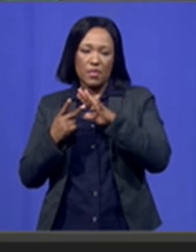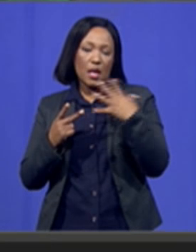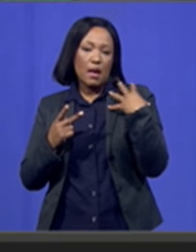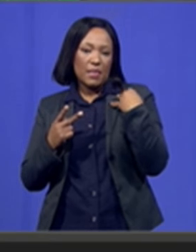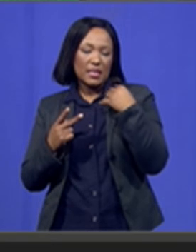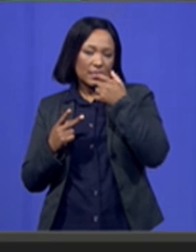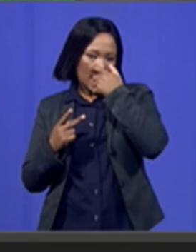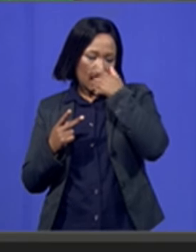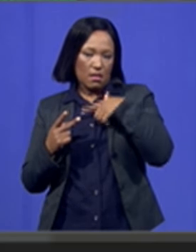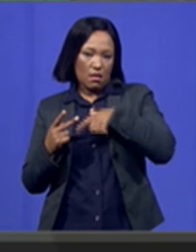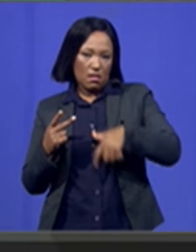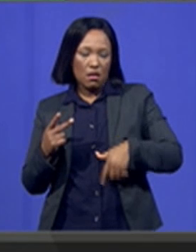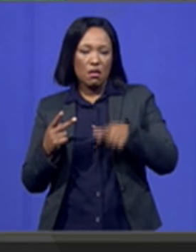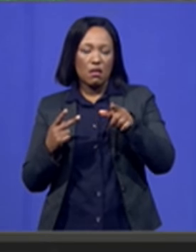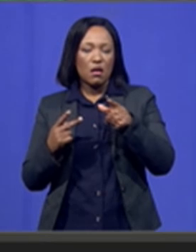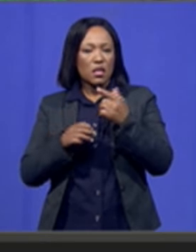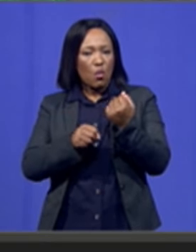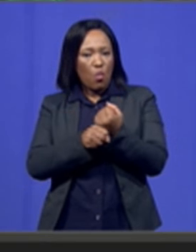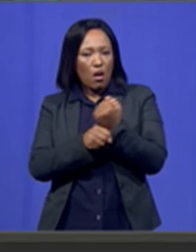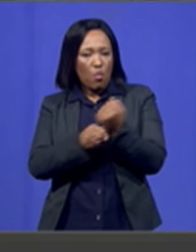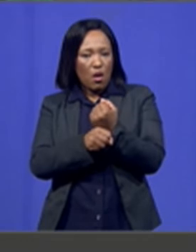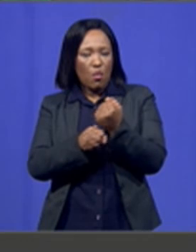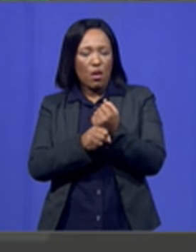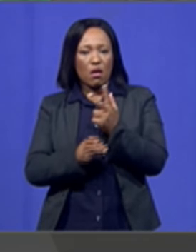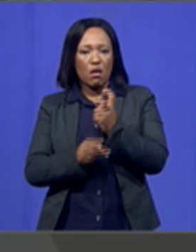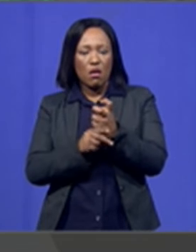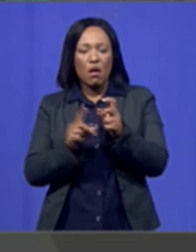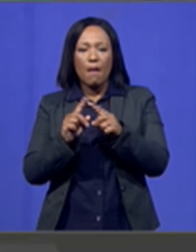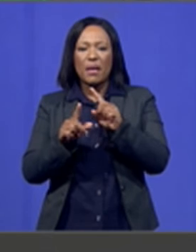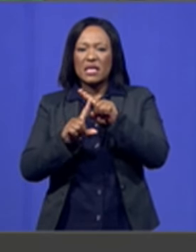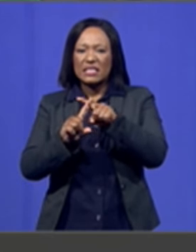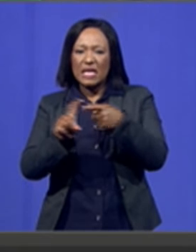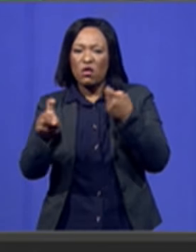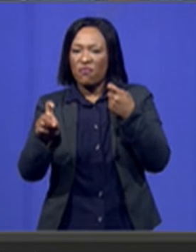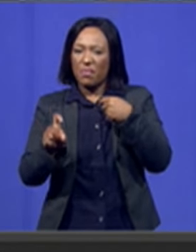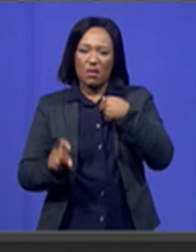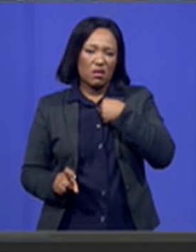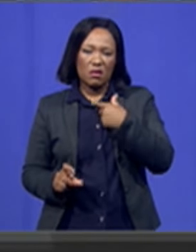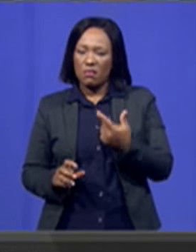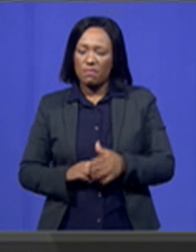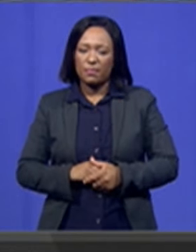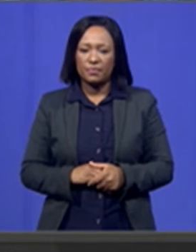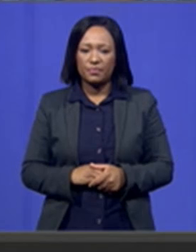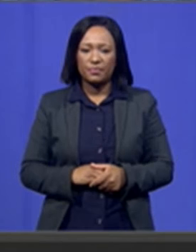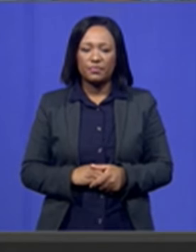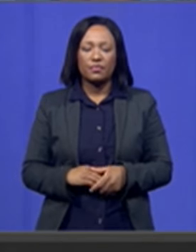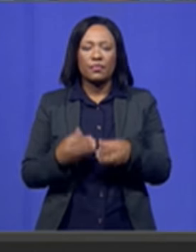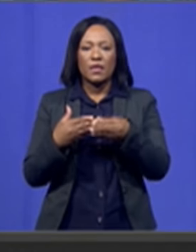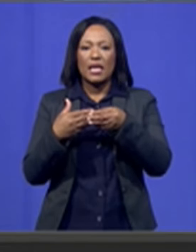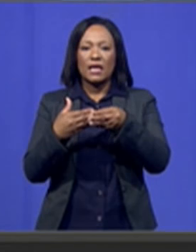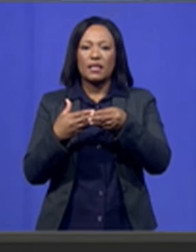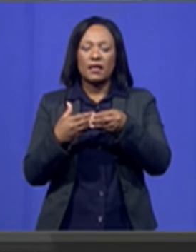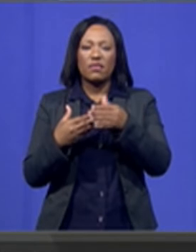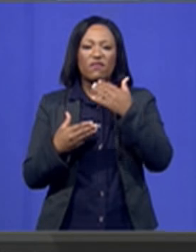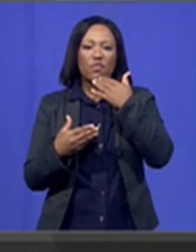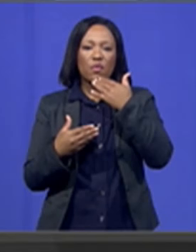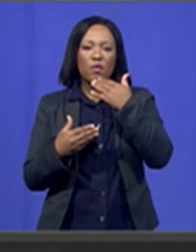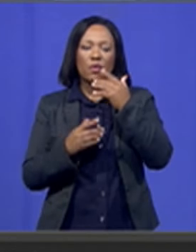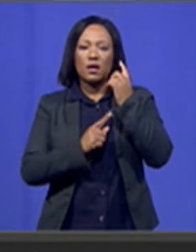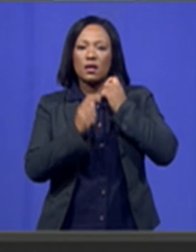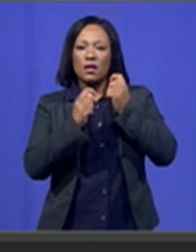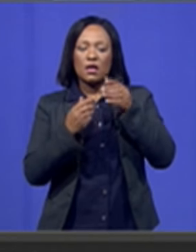to show those people we are not xenophobic. And I want to say to South Africans, don't attack foreigners. Boeteledipele jwa segosi jwa re baagi ke bona ba